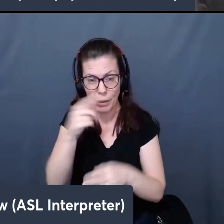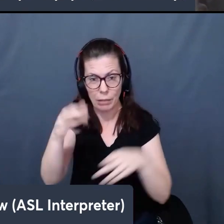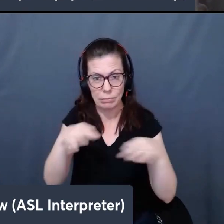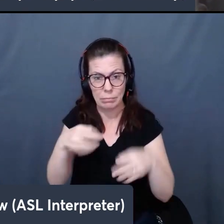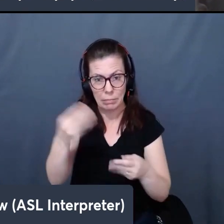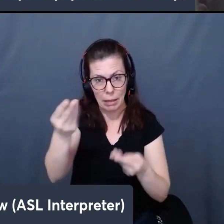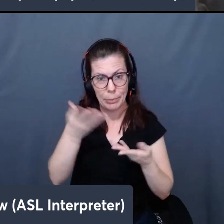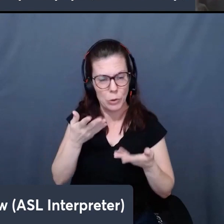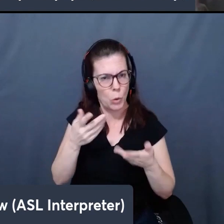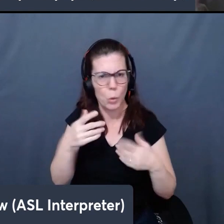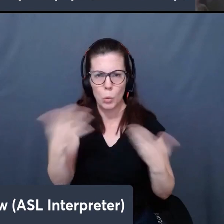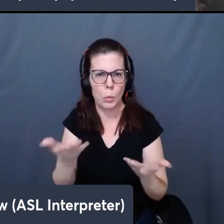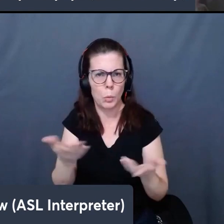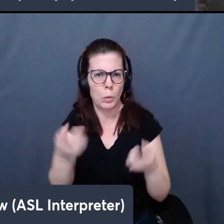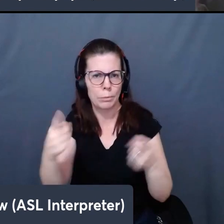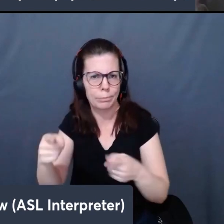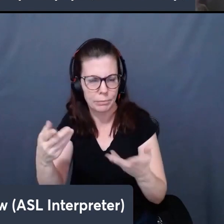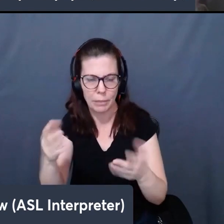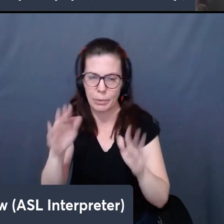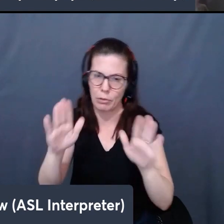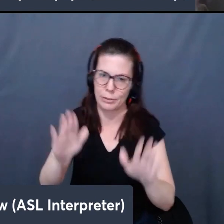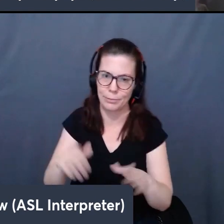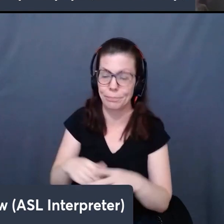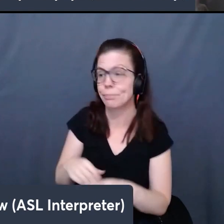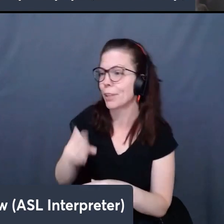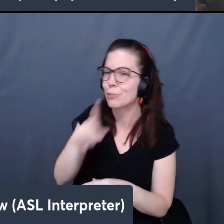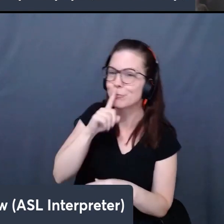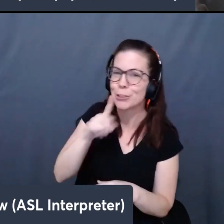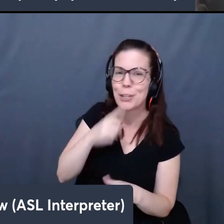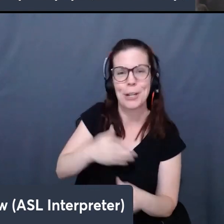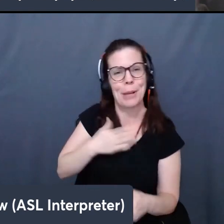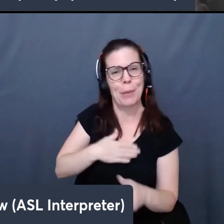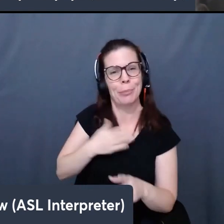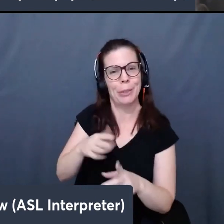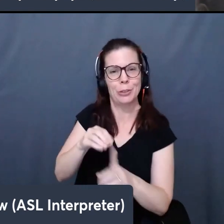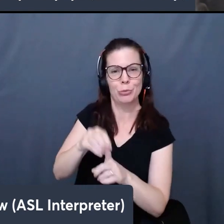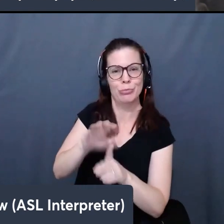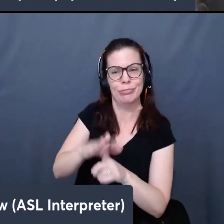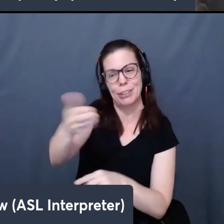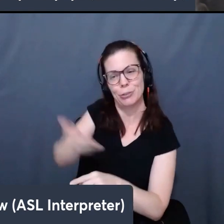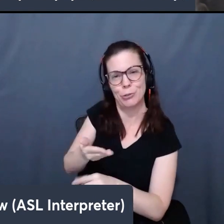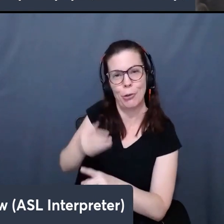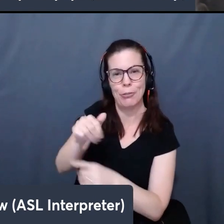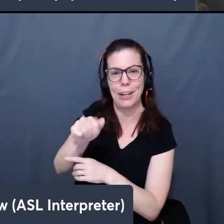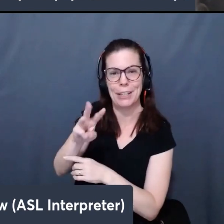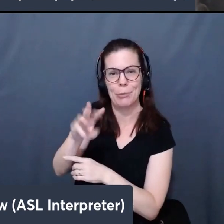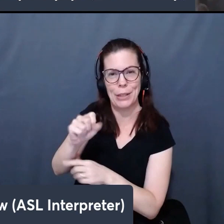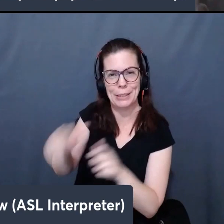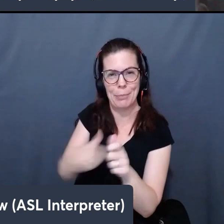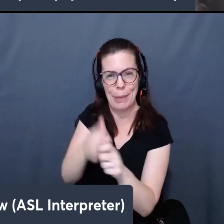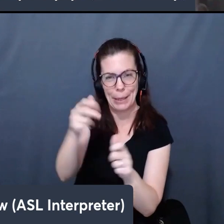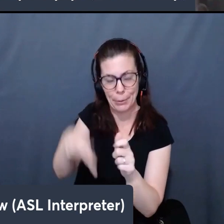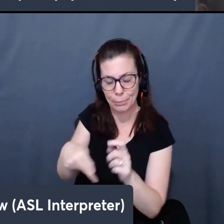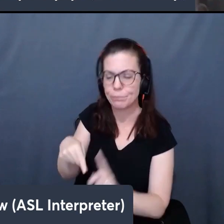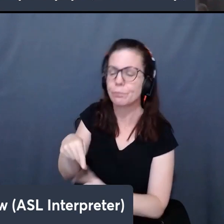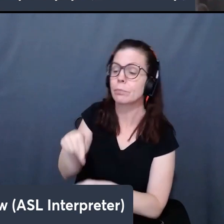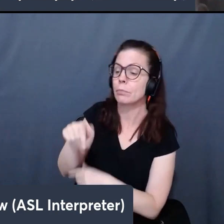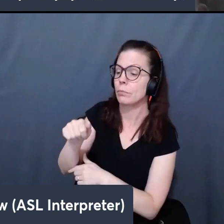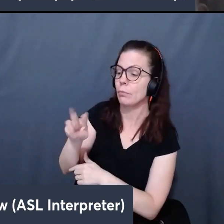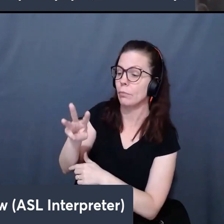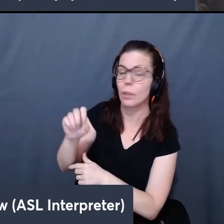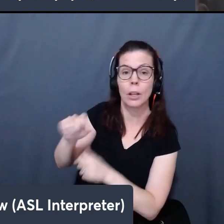be awesome. Yeah, sure. I'm happy to give an introduction to AWS backup. So, AWS Backup is a